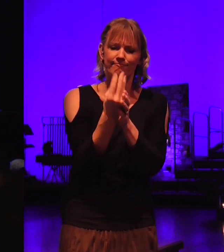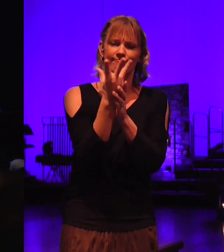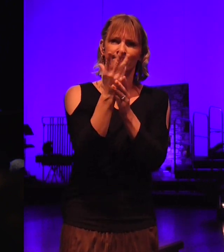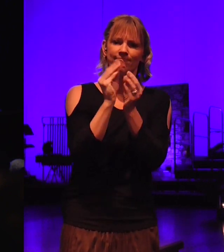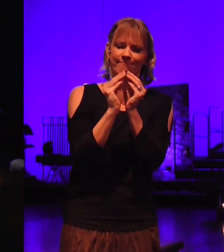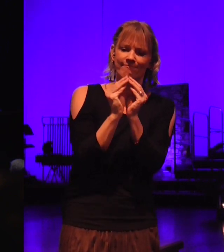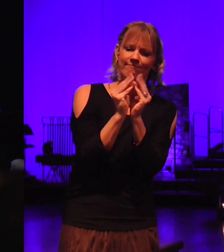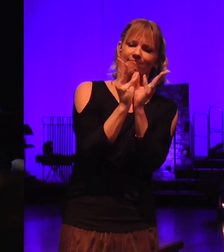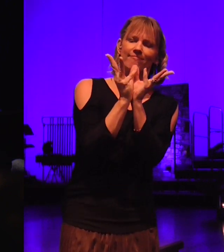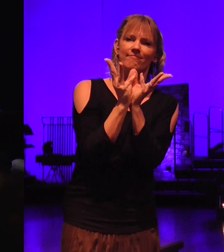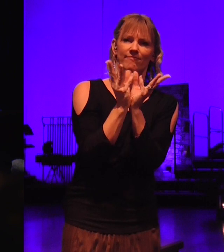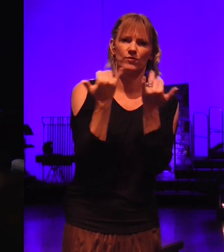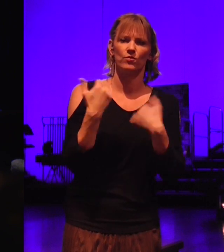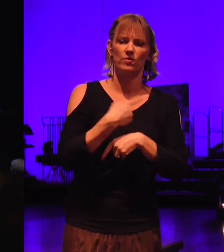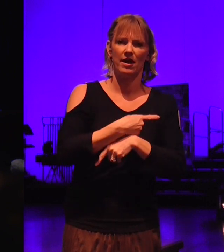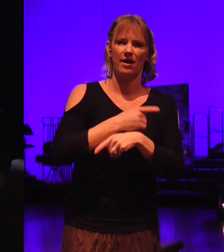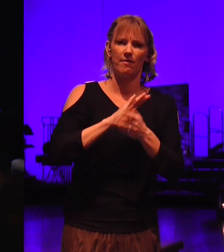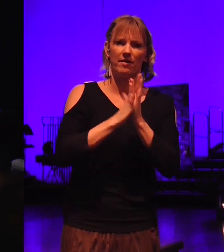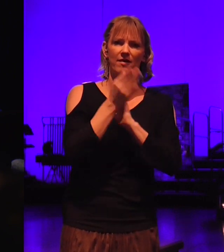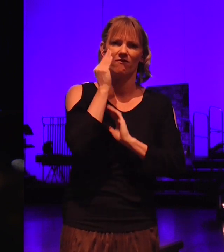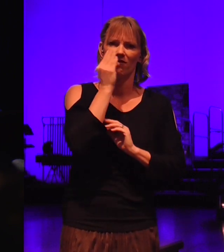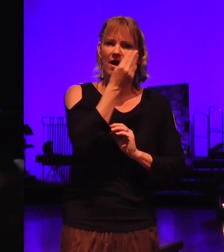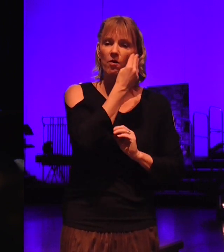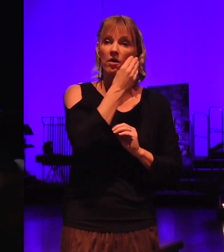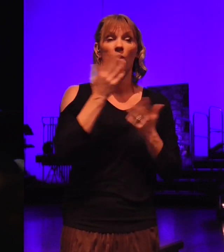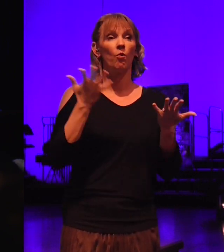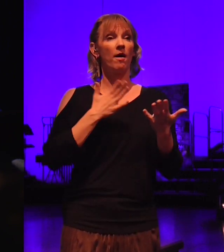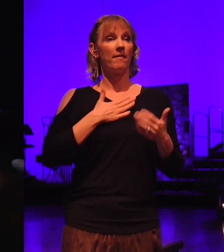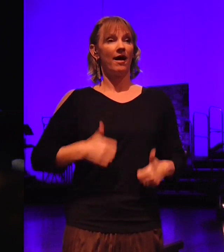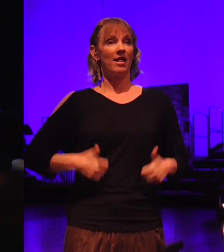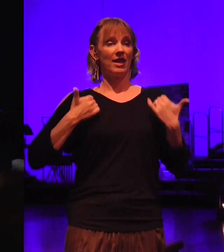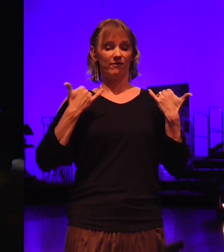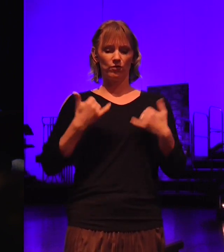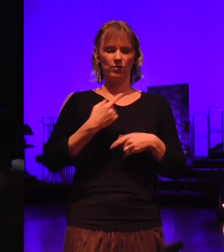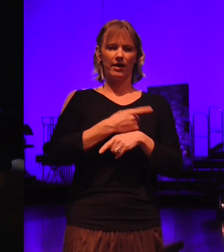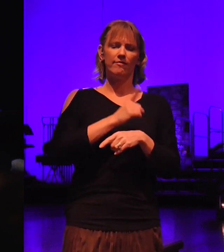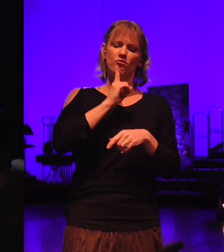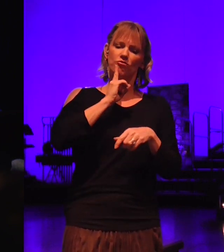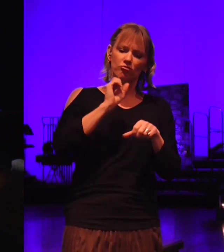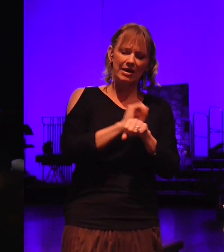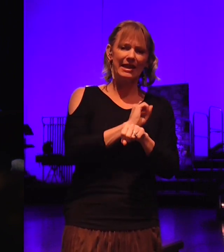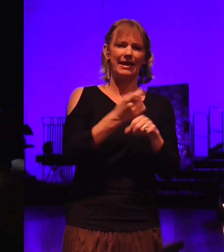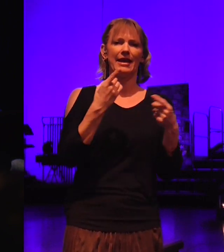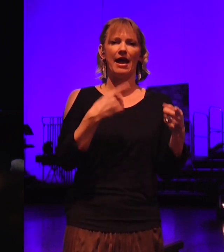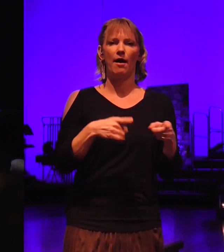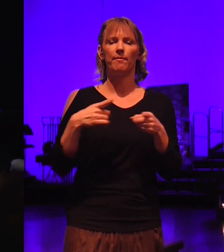today? What in my life today is really happening?